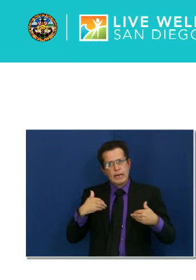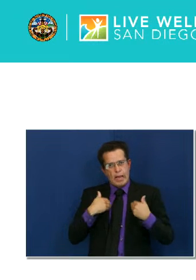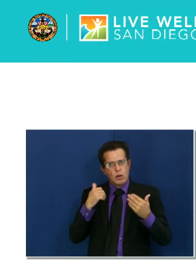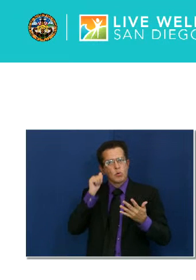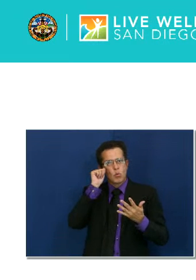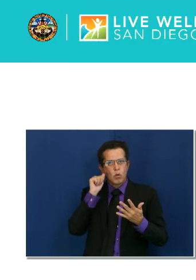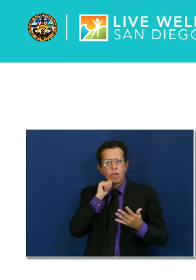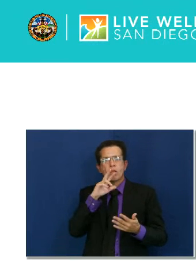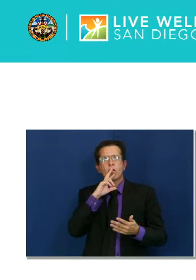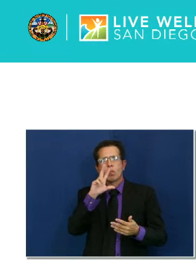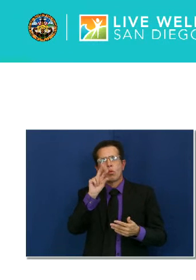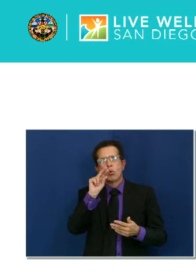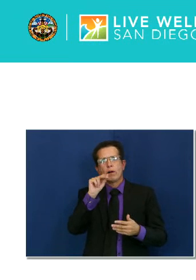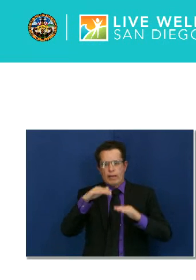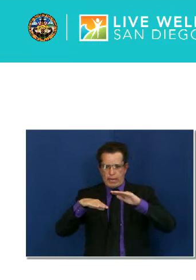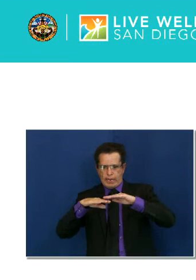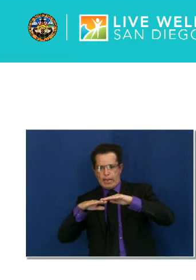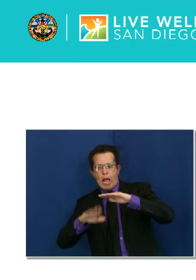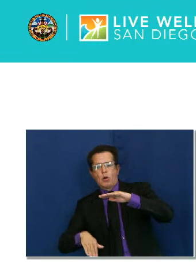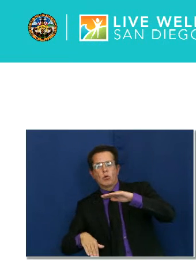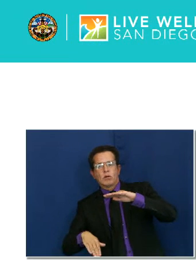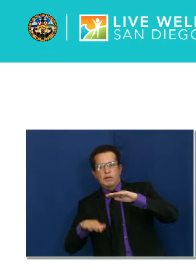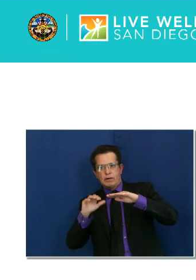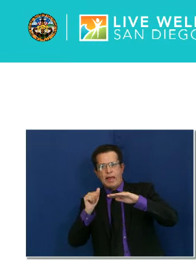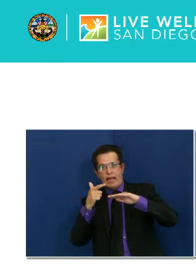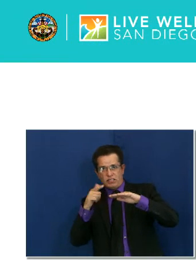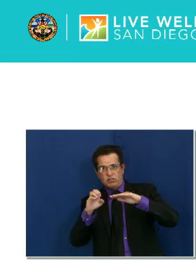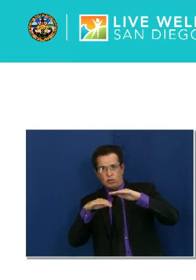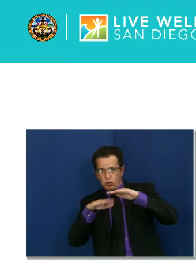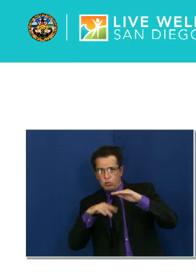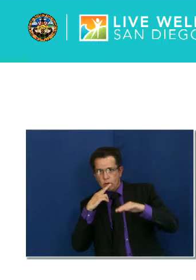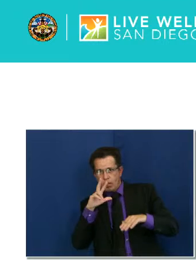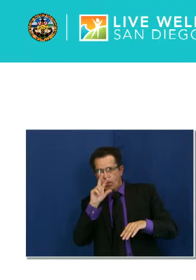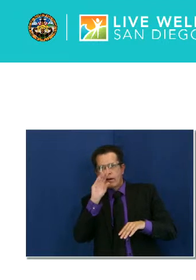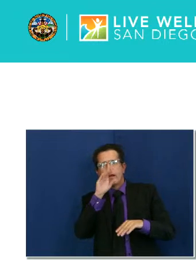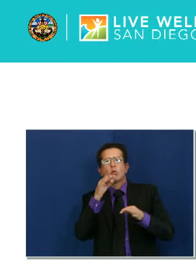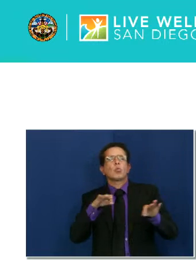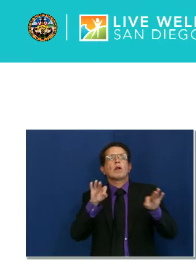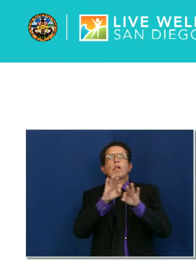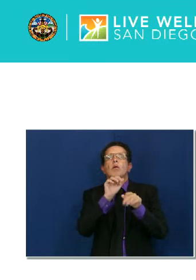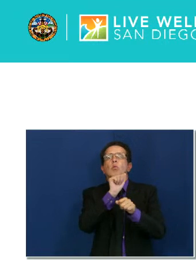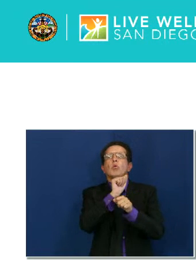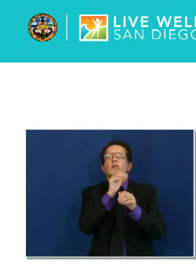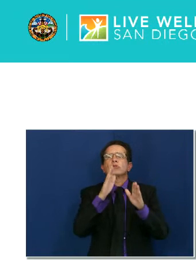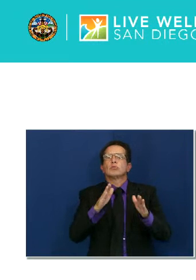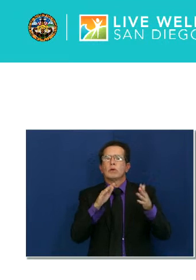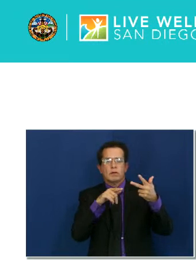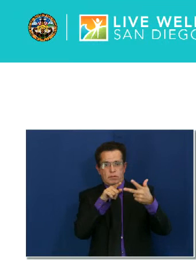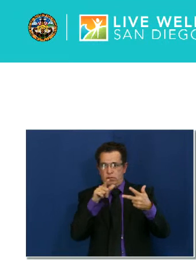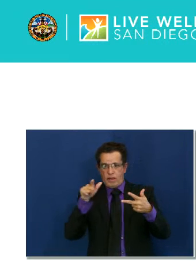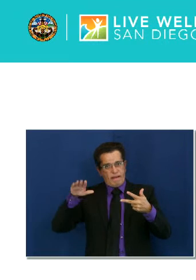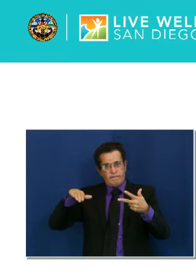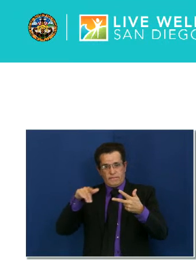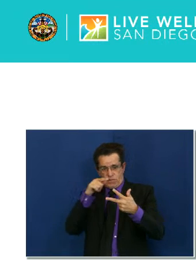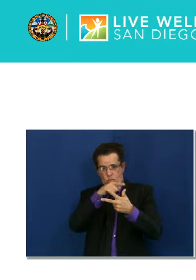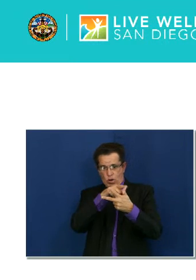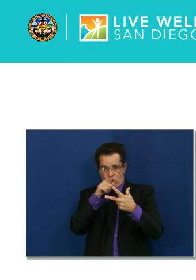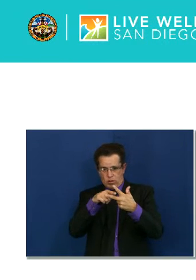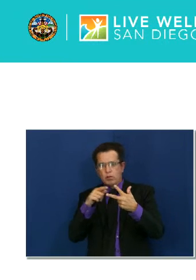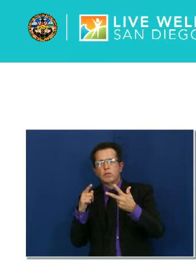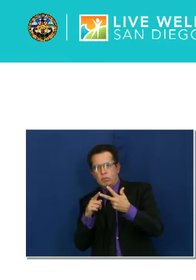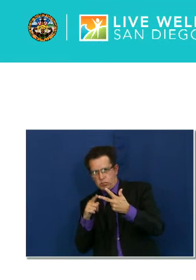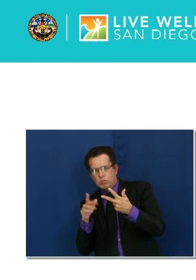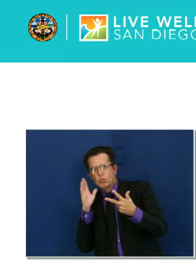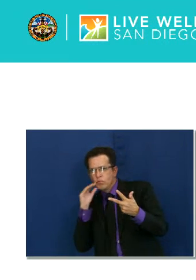years of age and younger, and then critical workers that were not vaccinated in phase 1 and 2, and then